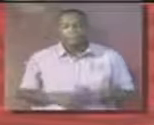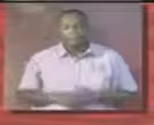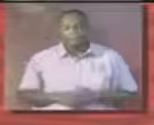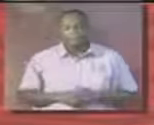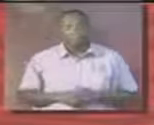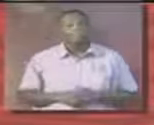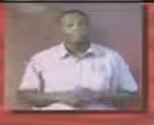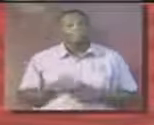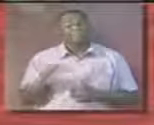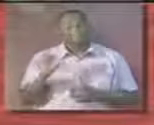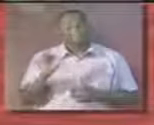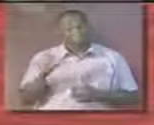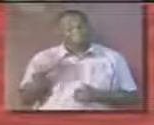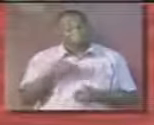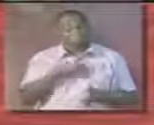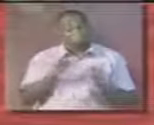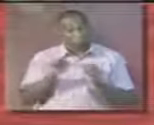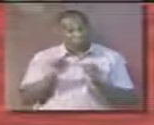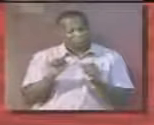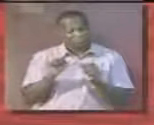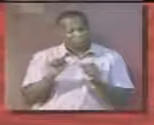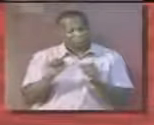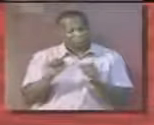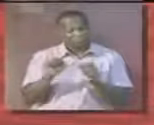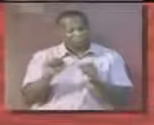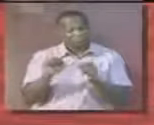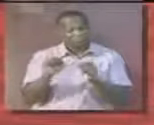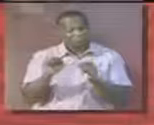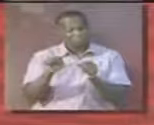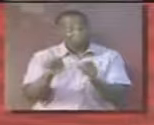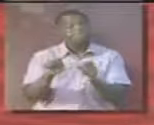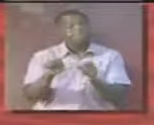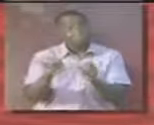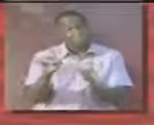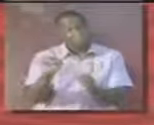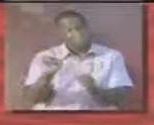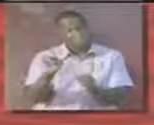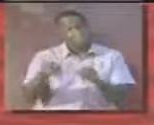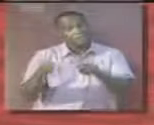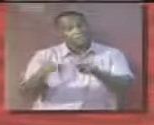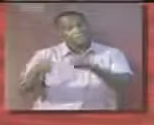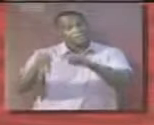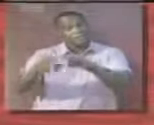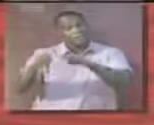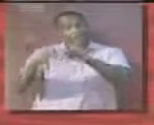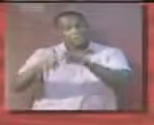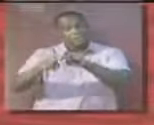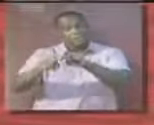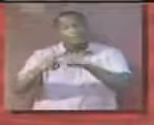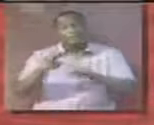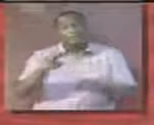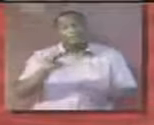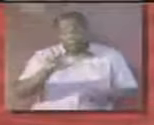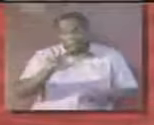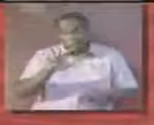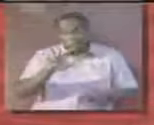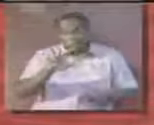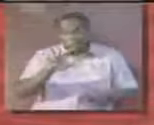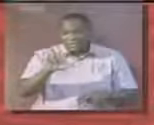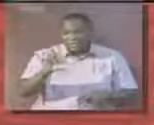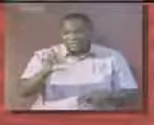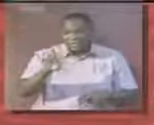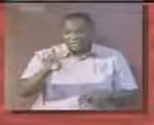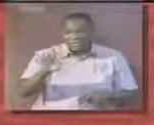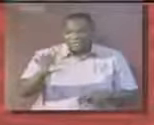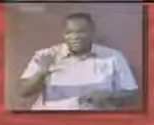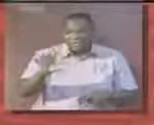trend, especially given the recent numbers, 326 per day, 328 per day, we will not have the